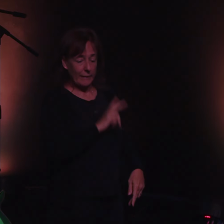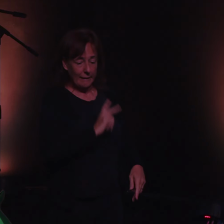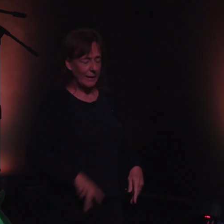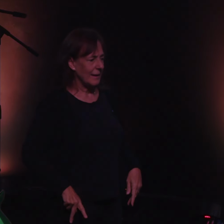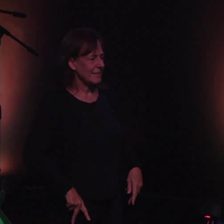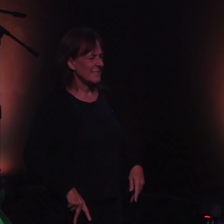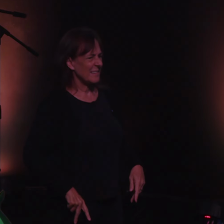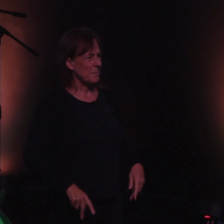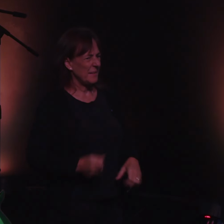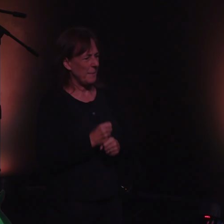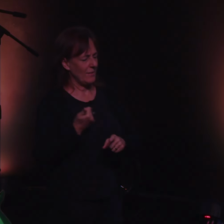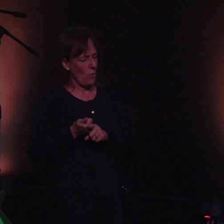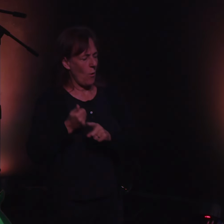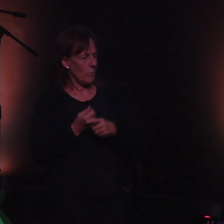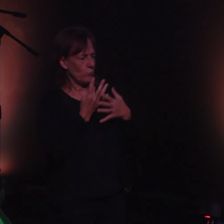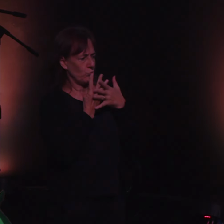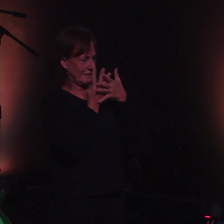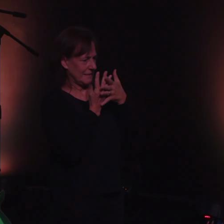the prison that they created for themselves?